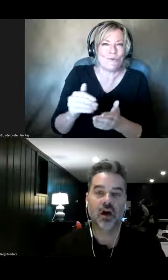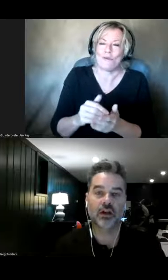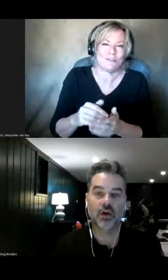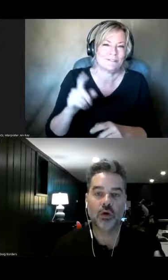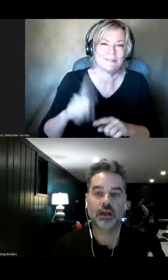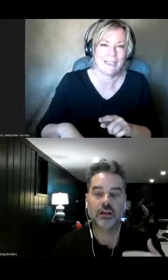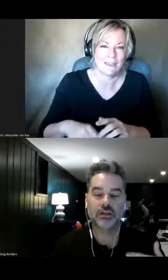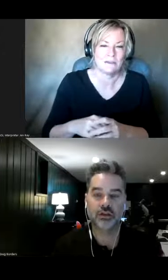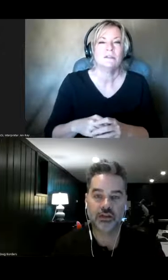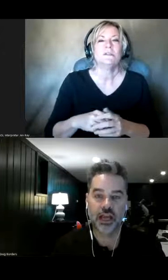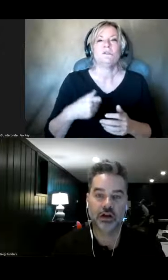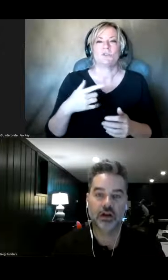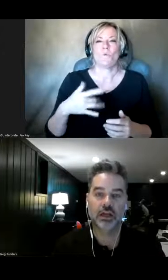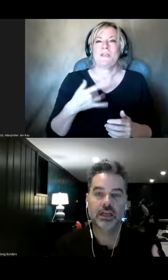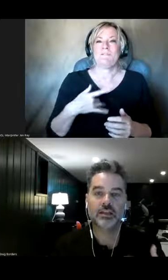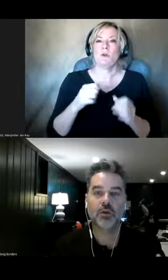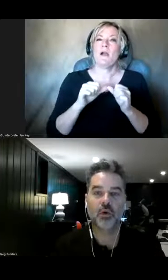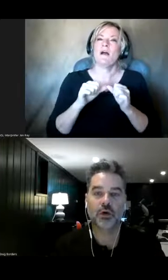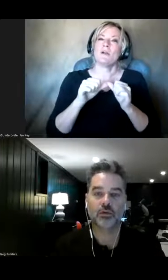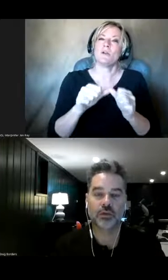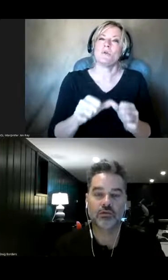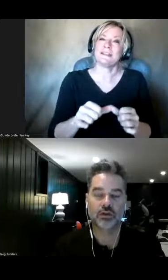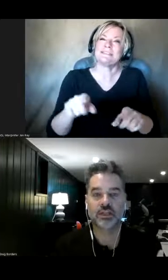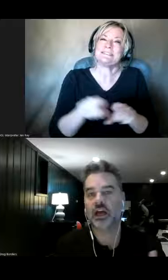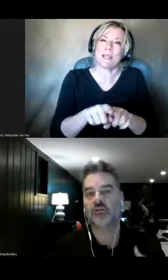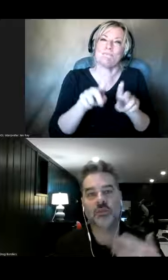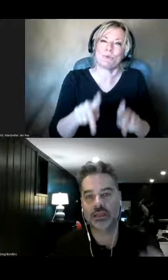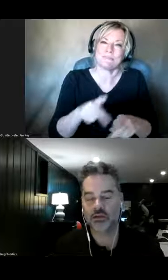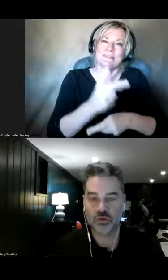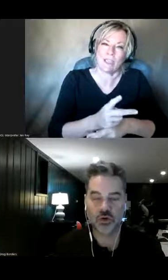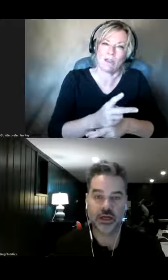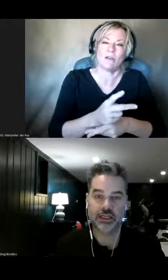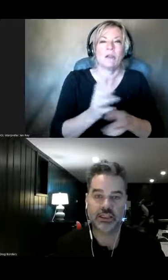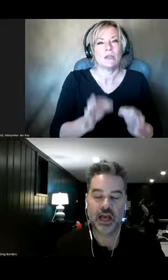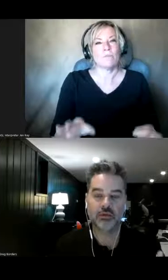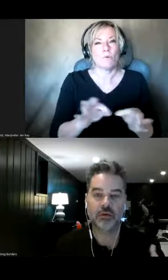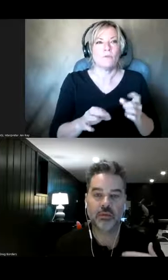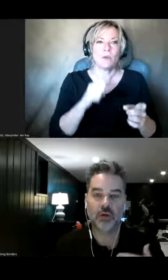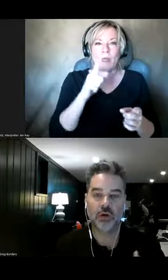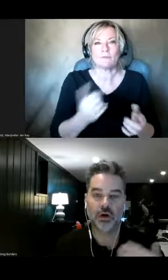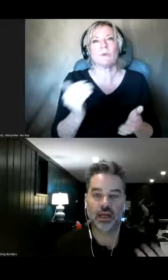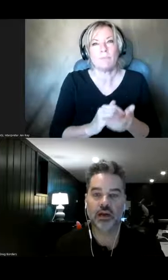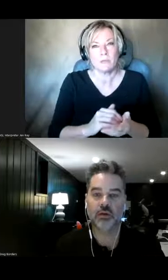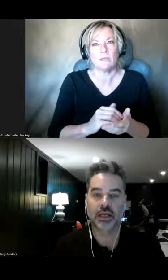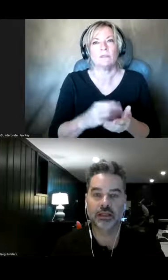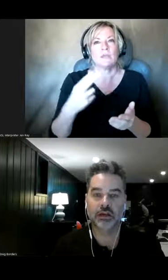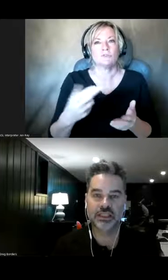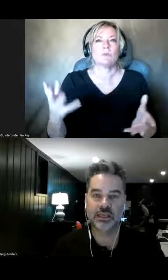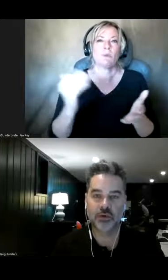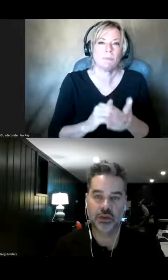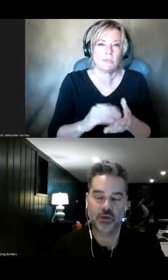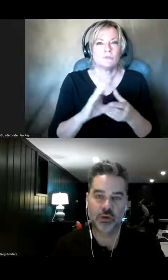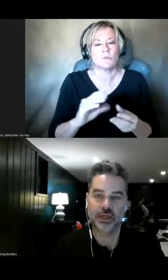that the ongoing continuity of care is so important with folks, to not repeat their story each time and to really be able to work on a care plan